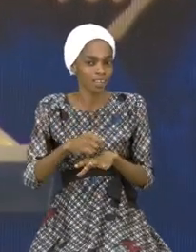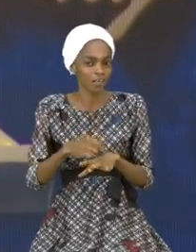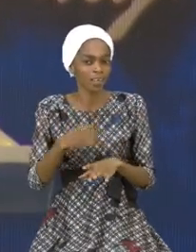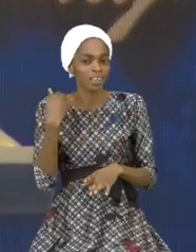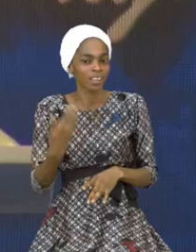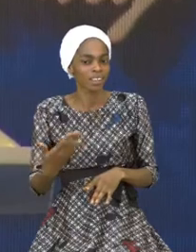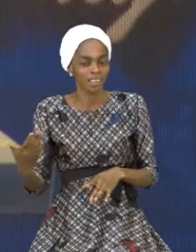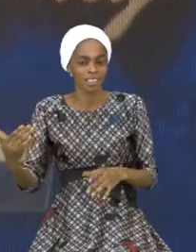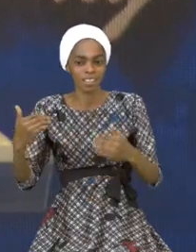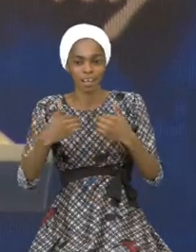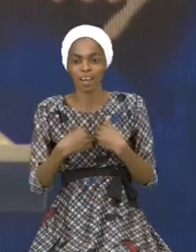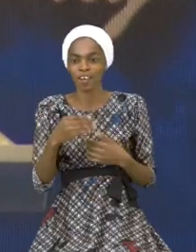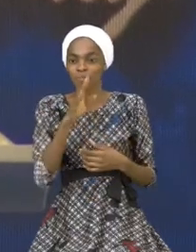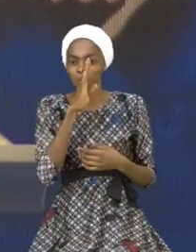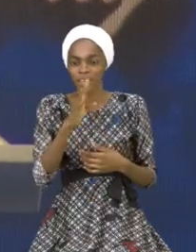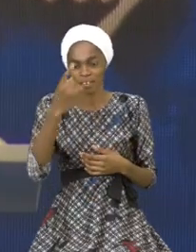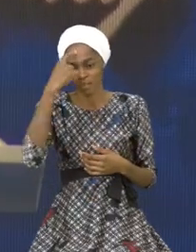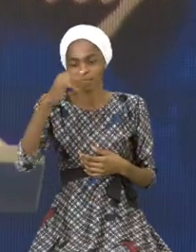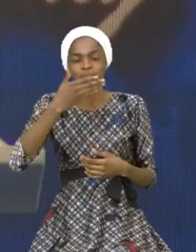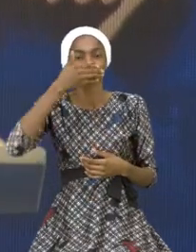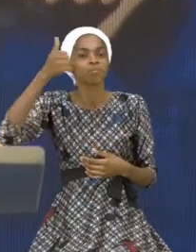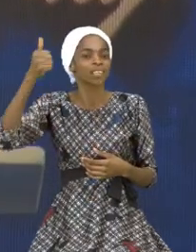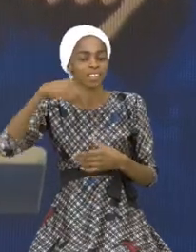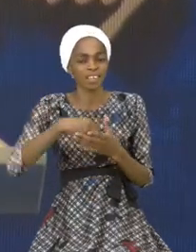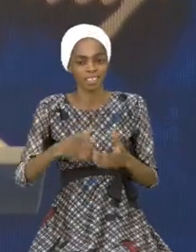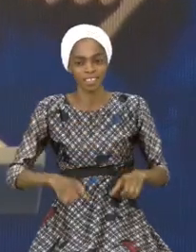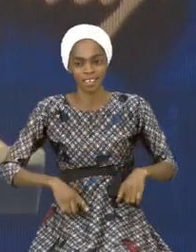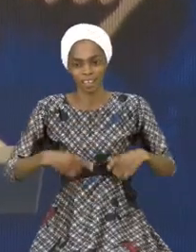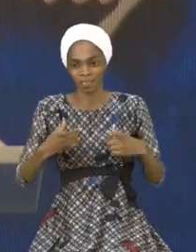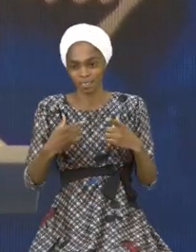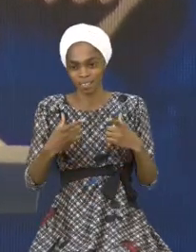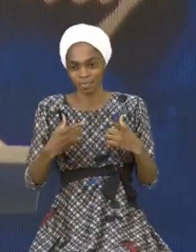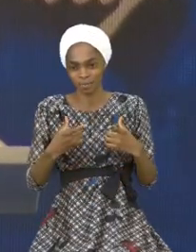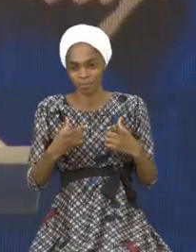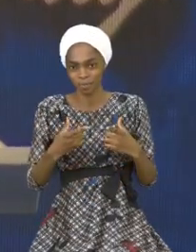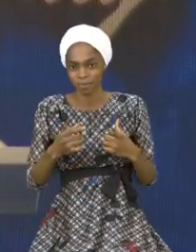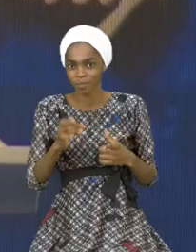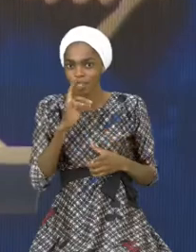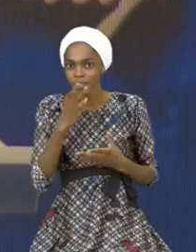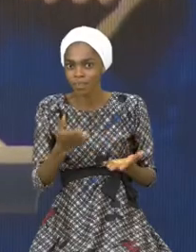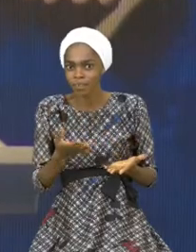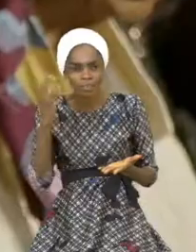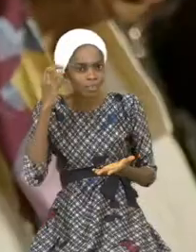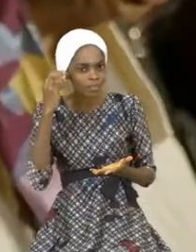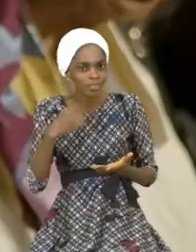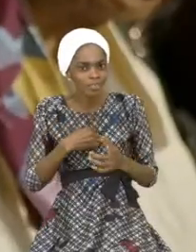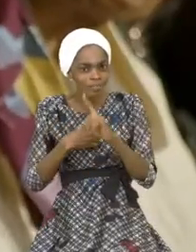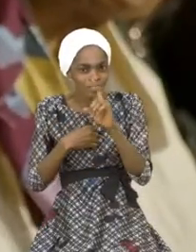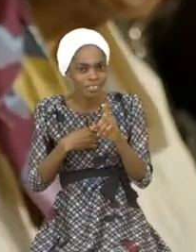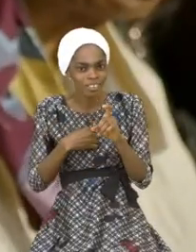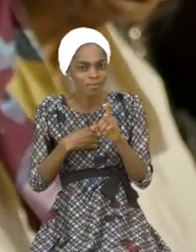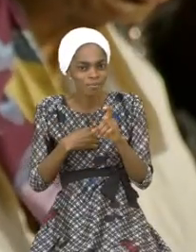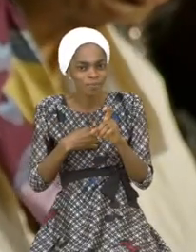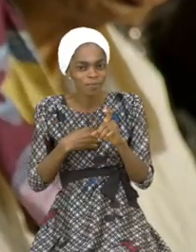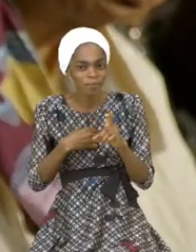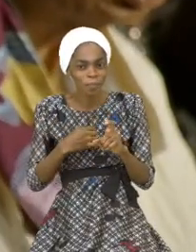have been for the better in their lives. Are you hearing me?